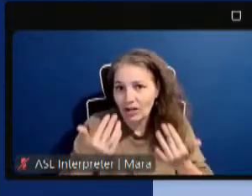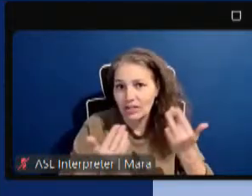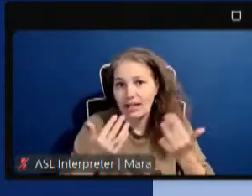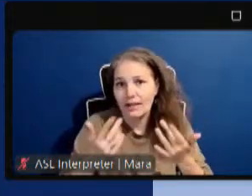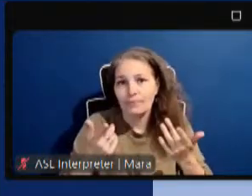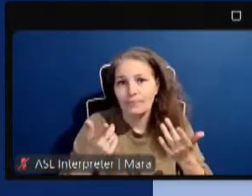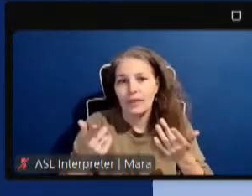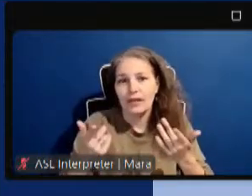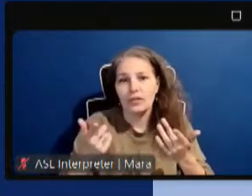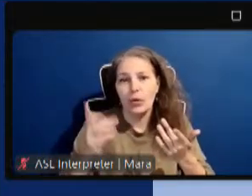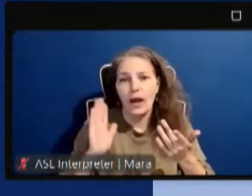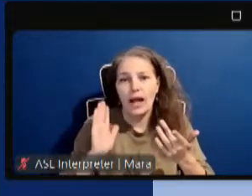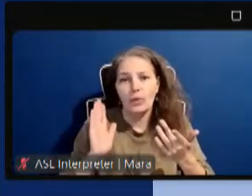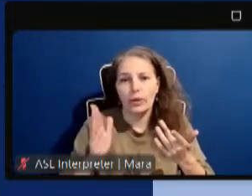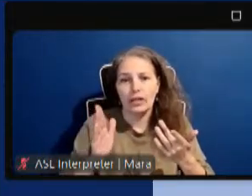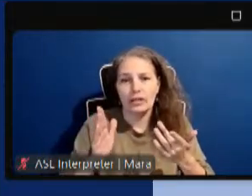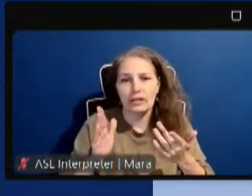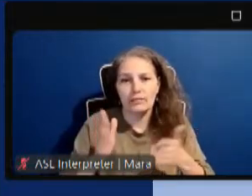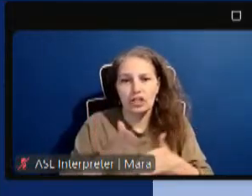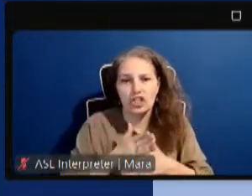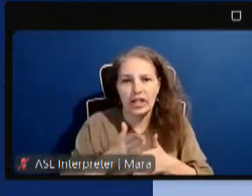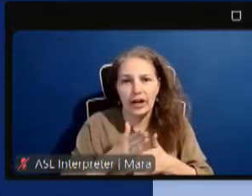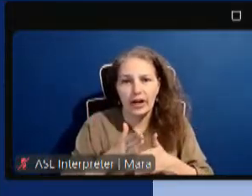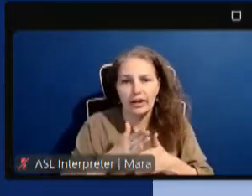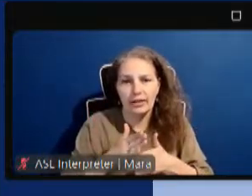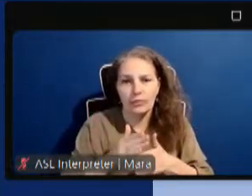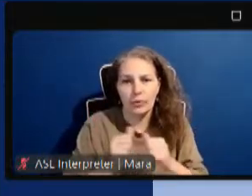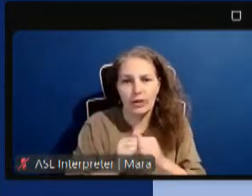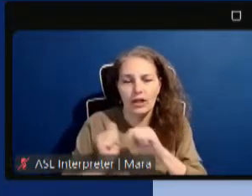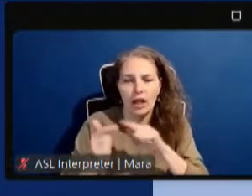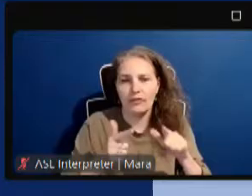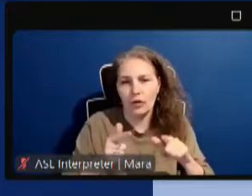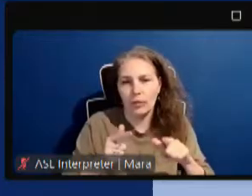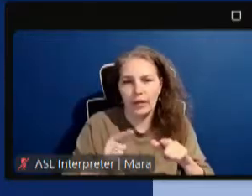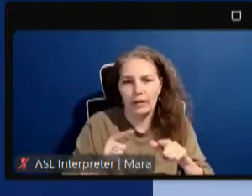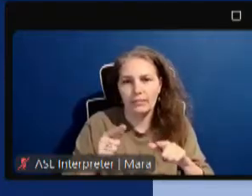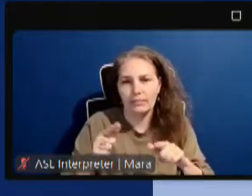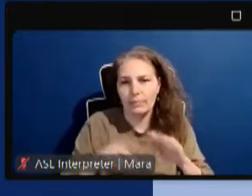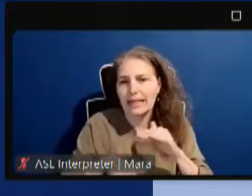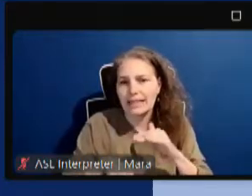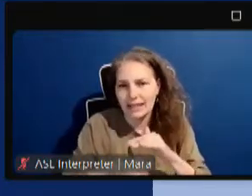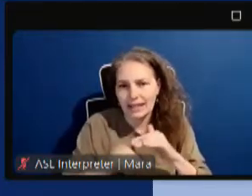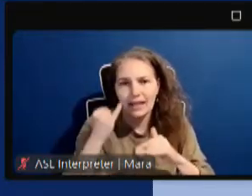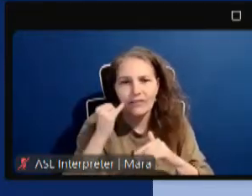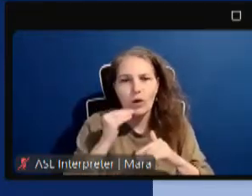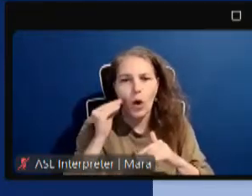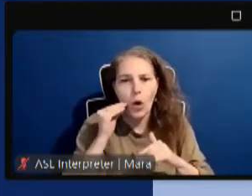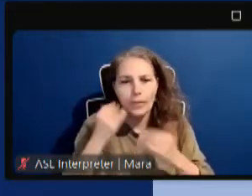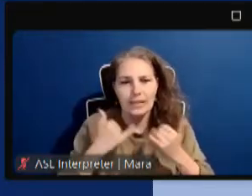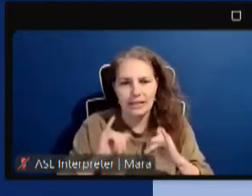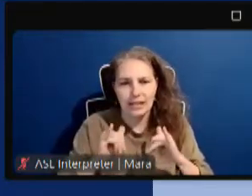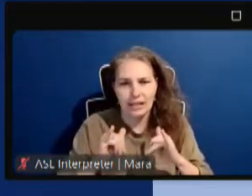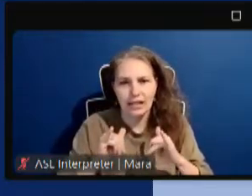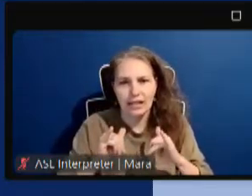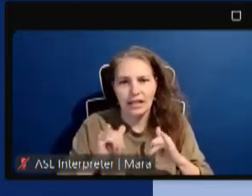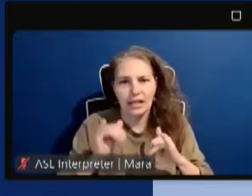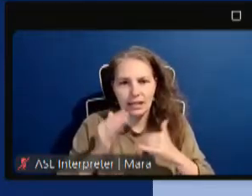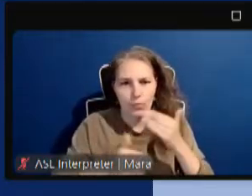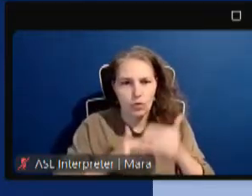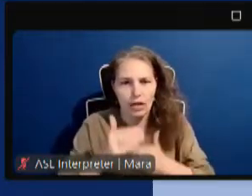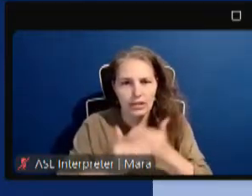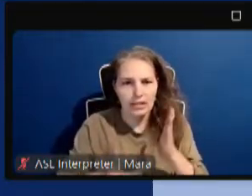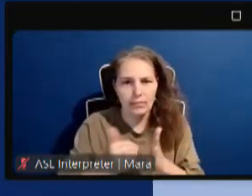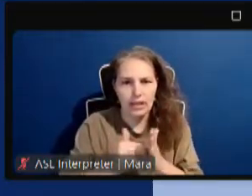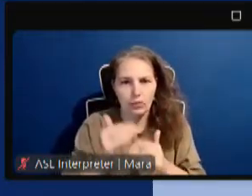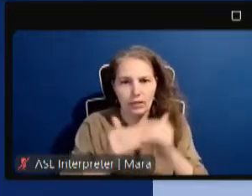several different timelines. But yeah, if a home is still being rebuilt, your insurance company cannot cancel that without due